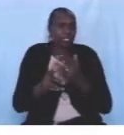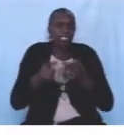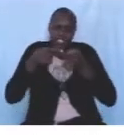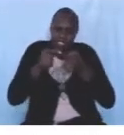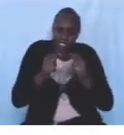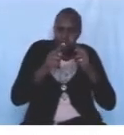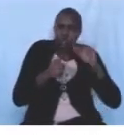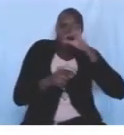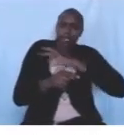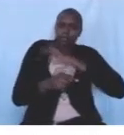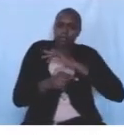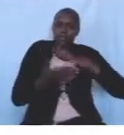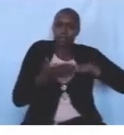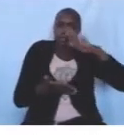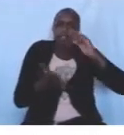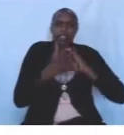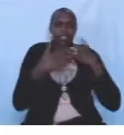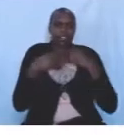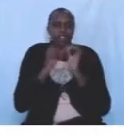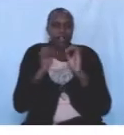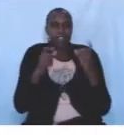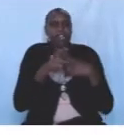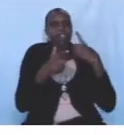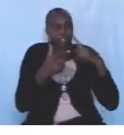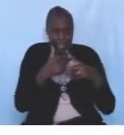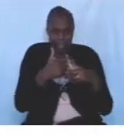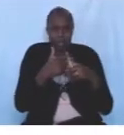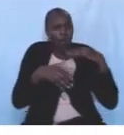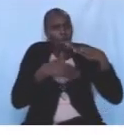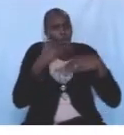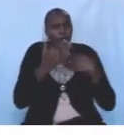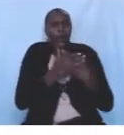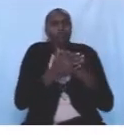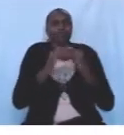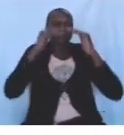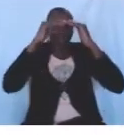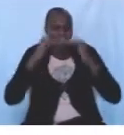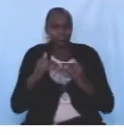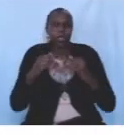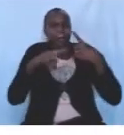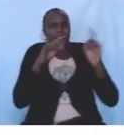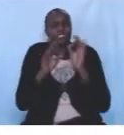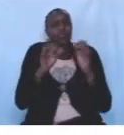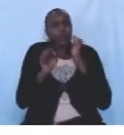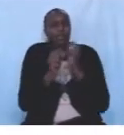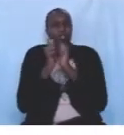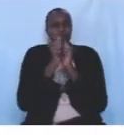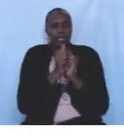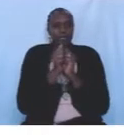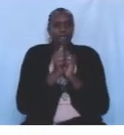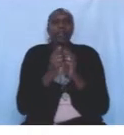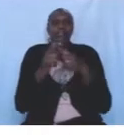trying to earn the ones that we don't have, then we are going to pull others down. But if we work together, we